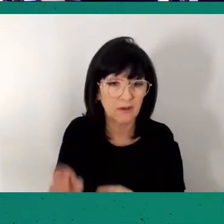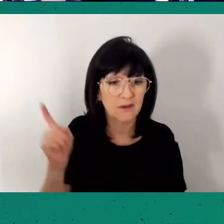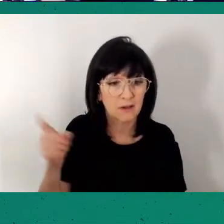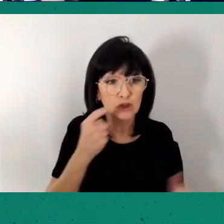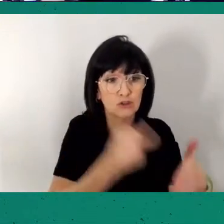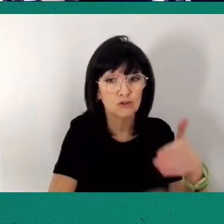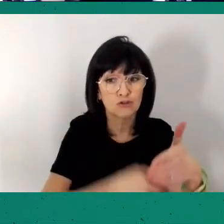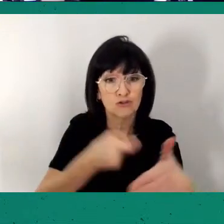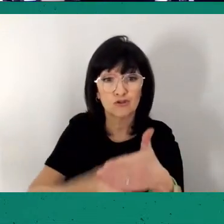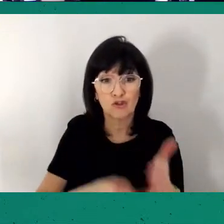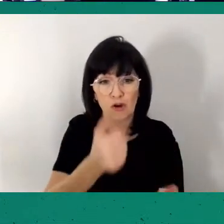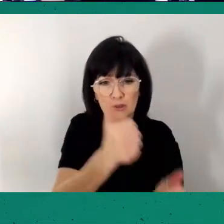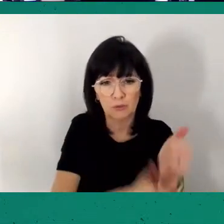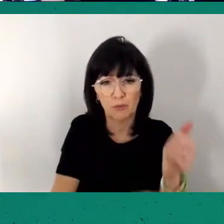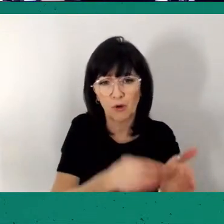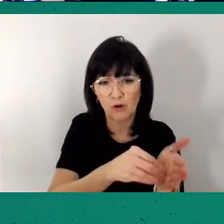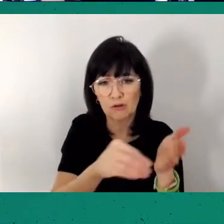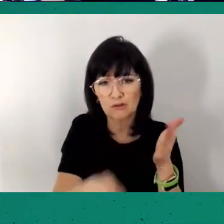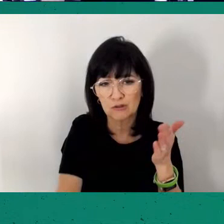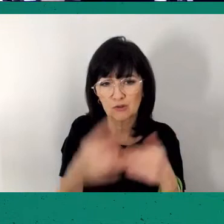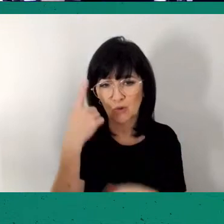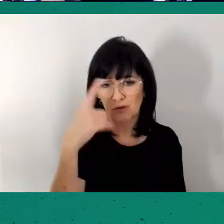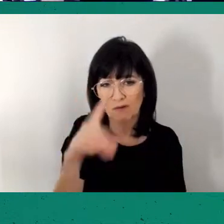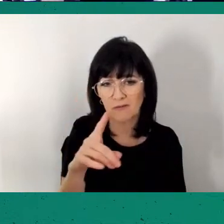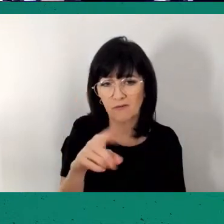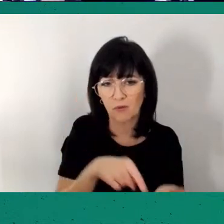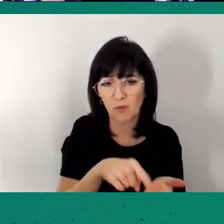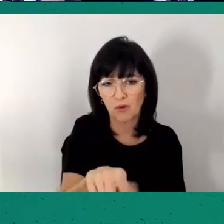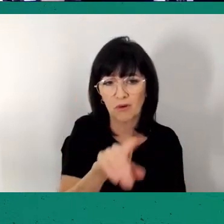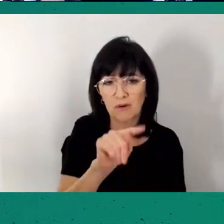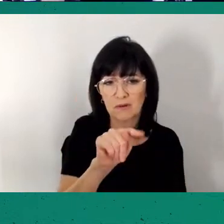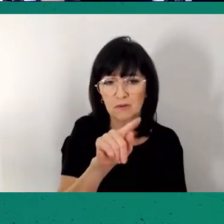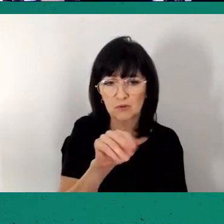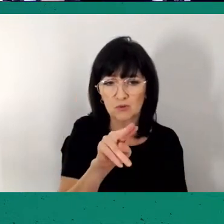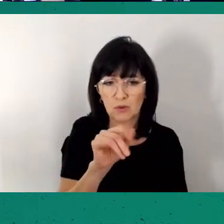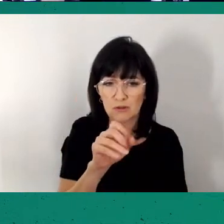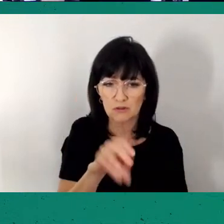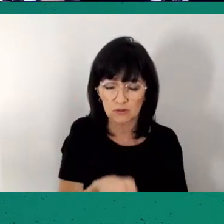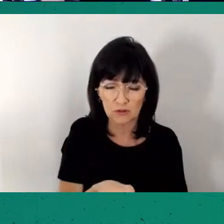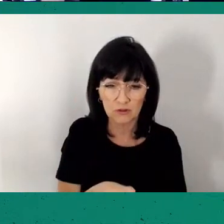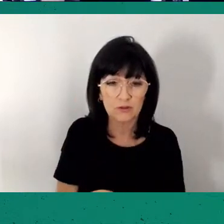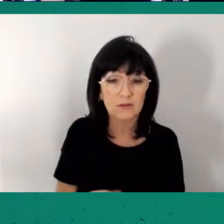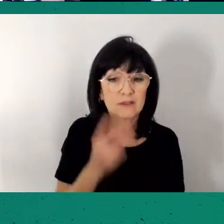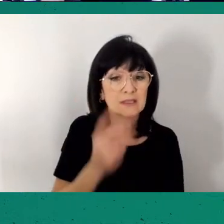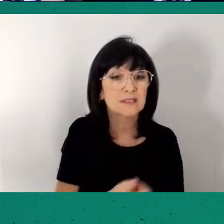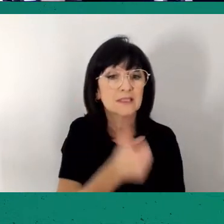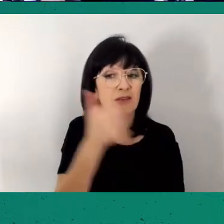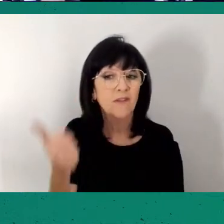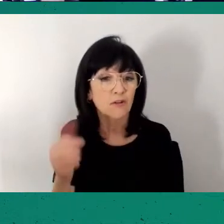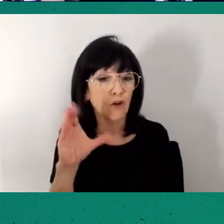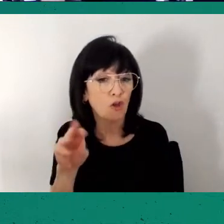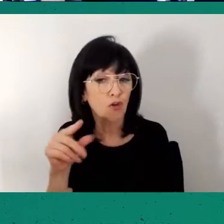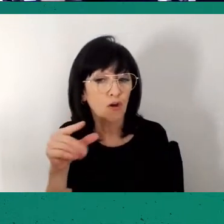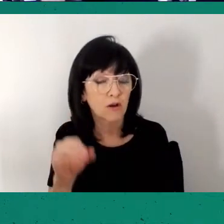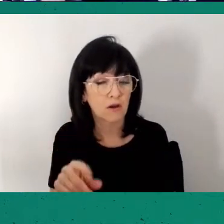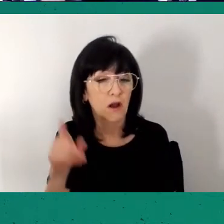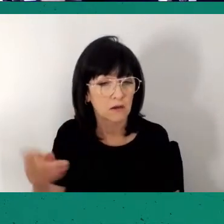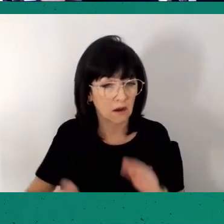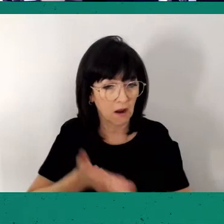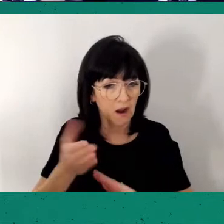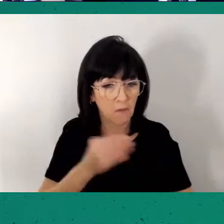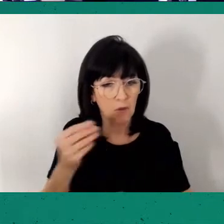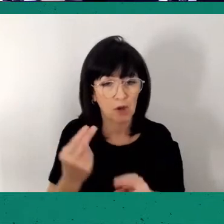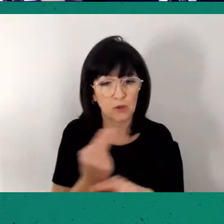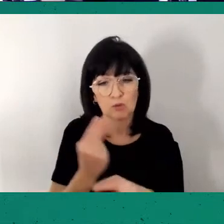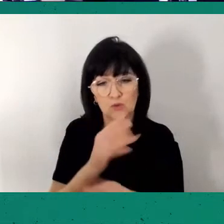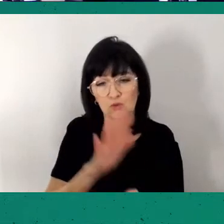tuition. I've even seen information about another Congo who founded and operated a music school in